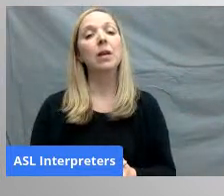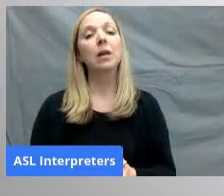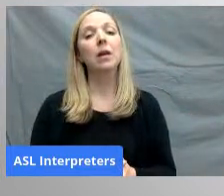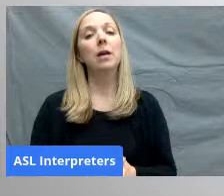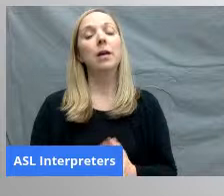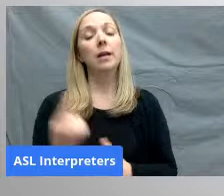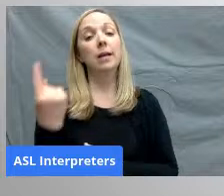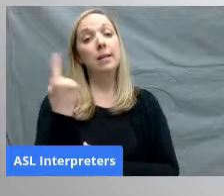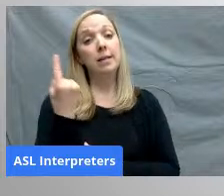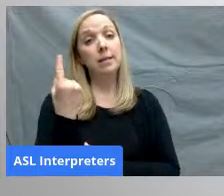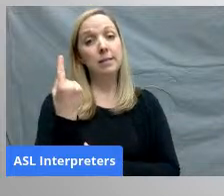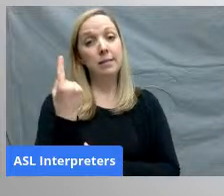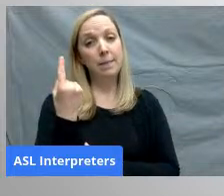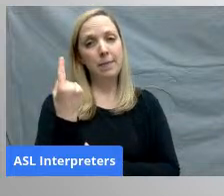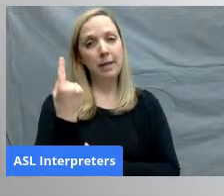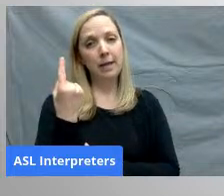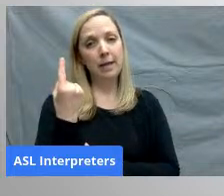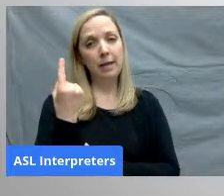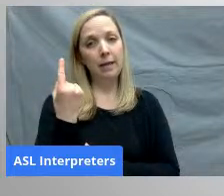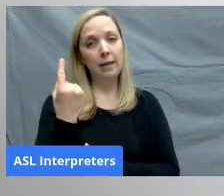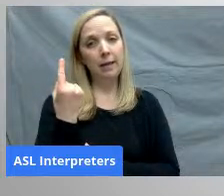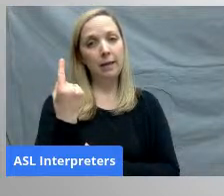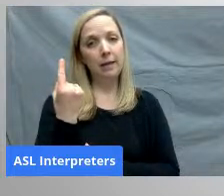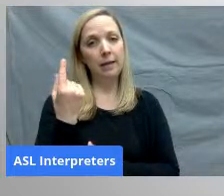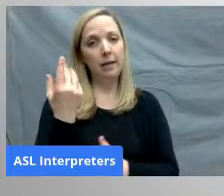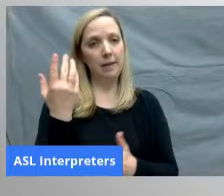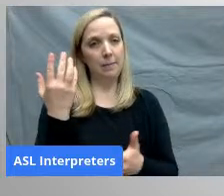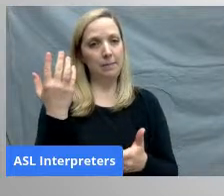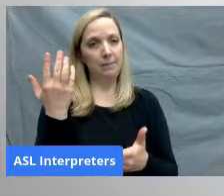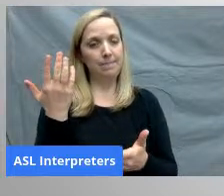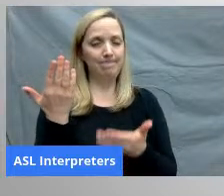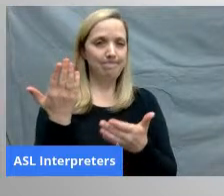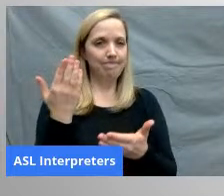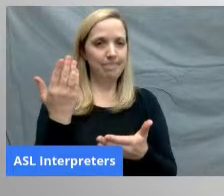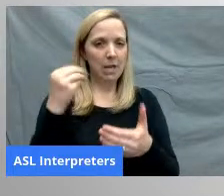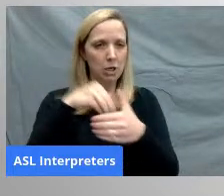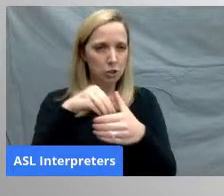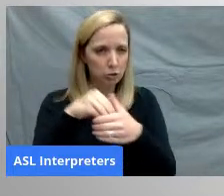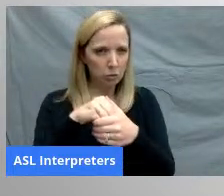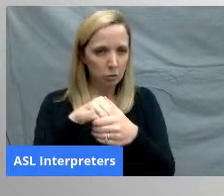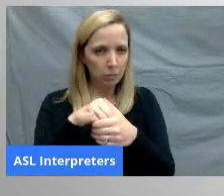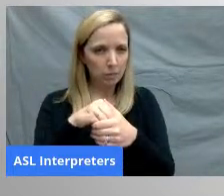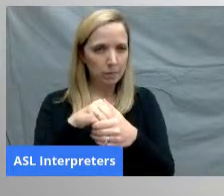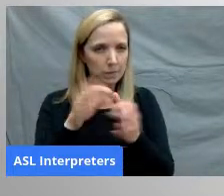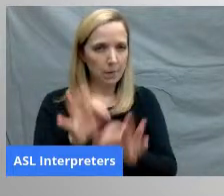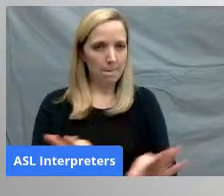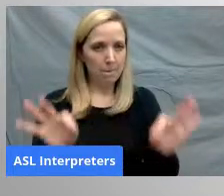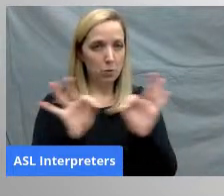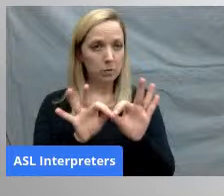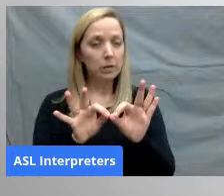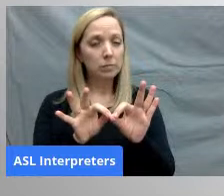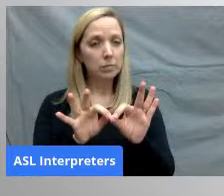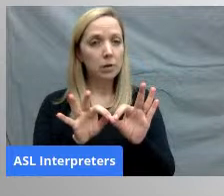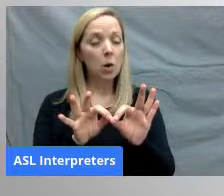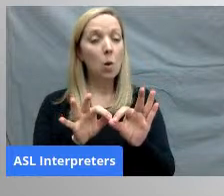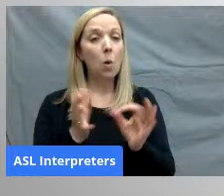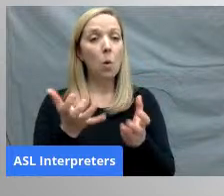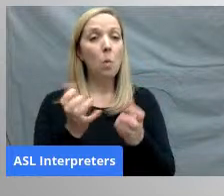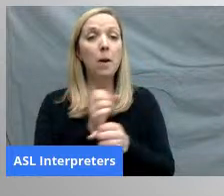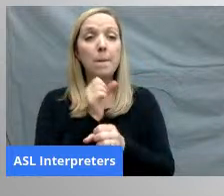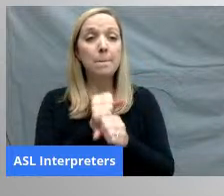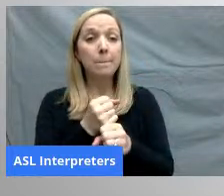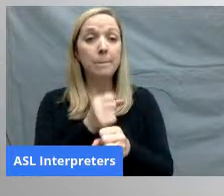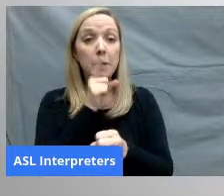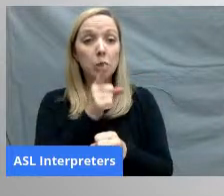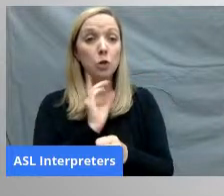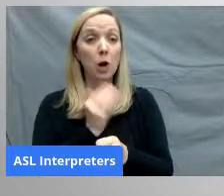that was important, that's why we have some internal people as well as principals, is to make sure that conference days are aligned